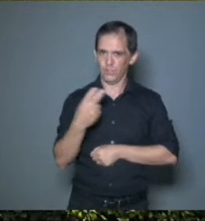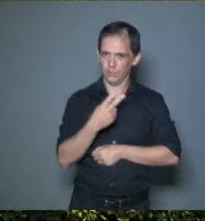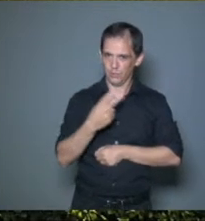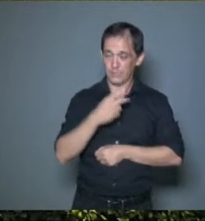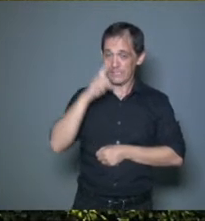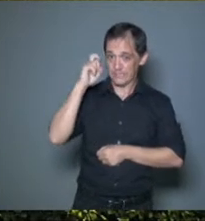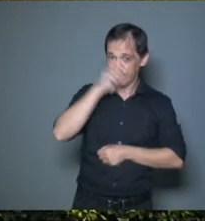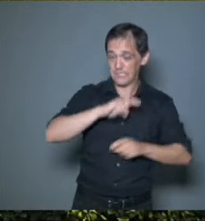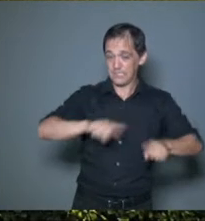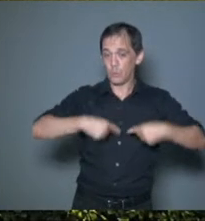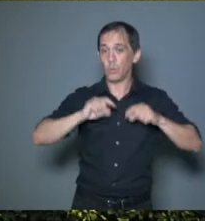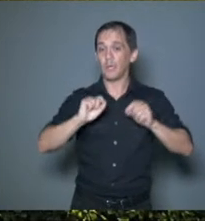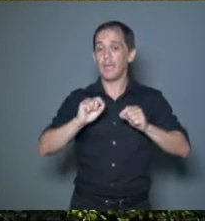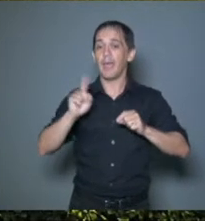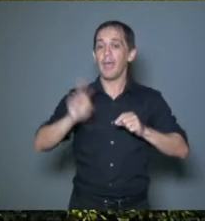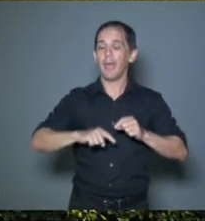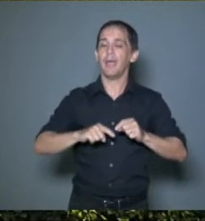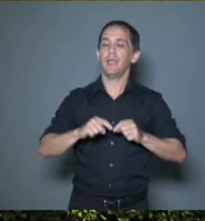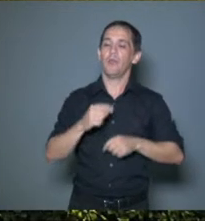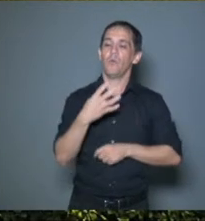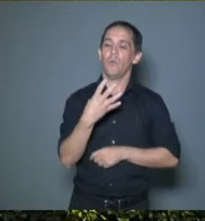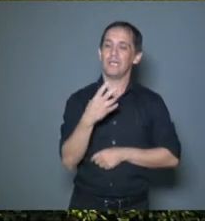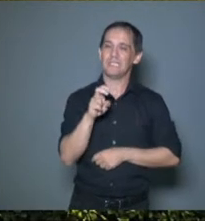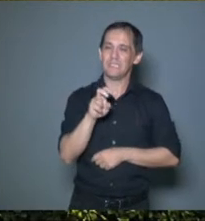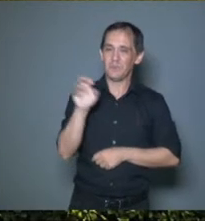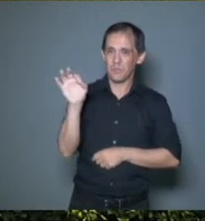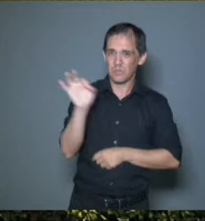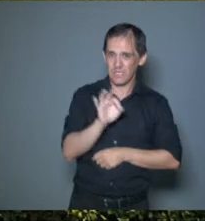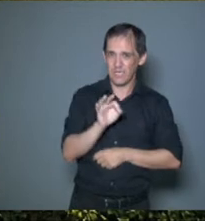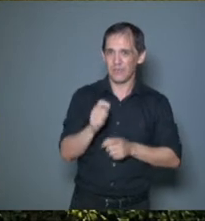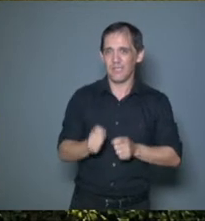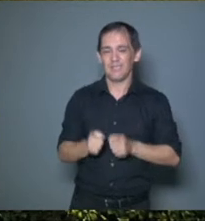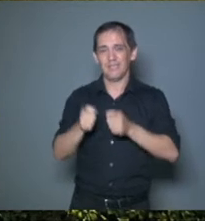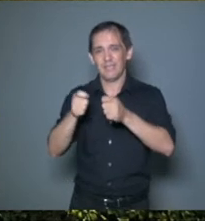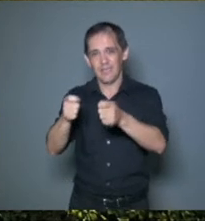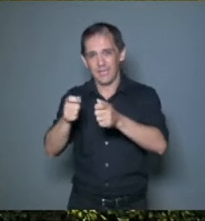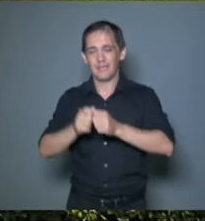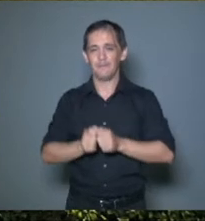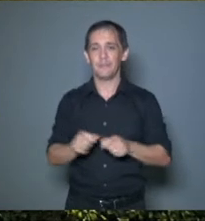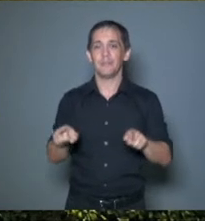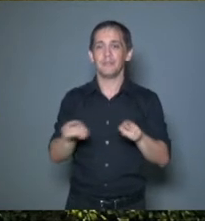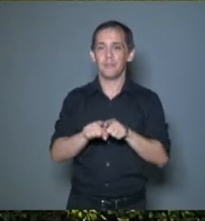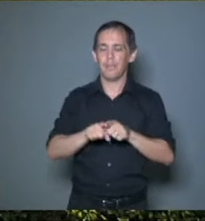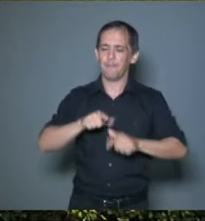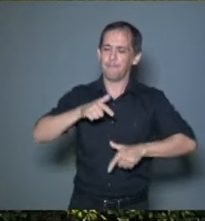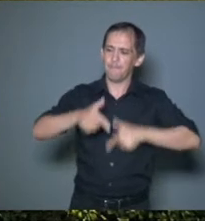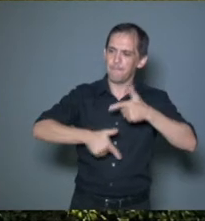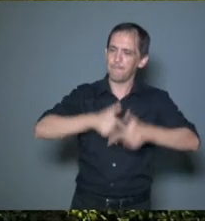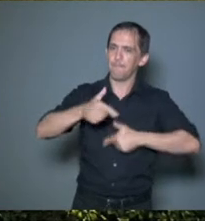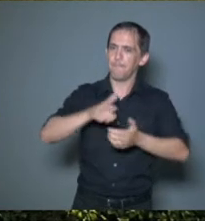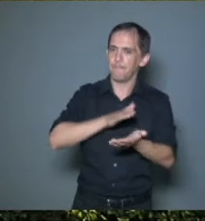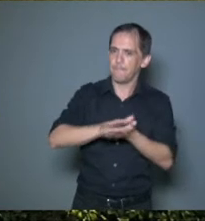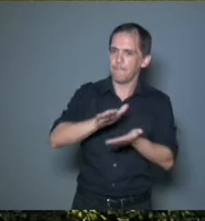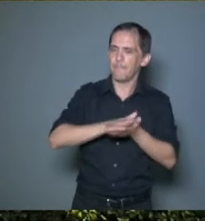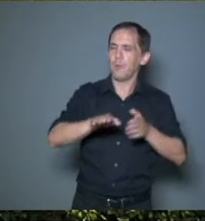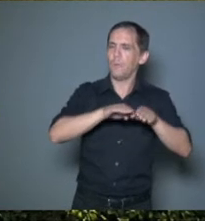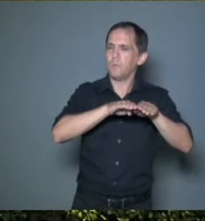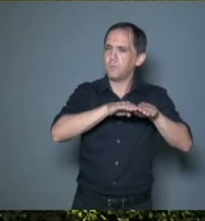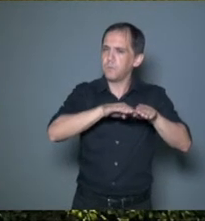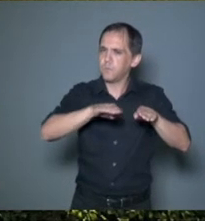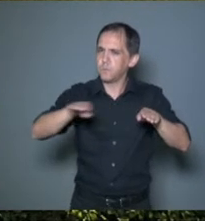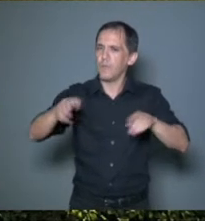2021-22 season was to deliver that 45% growth while maintaining efficient